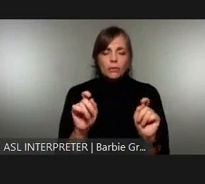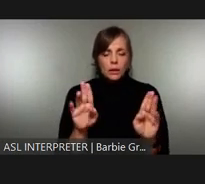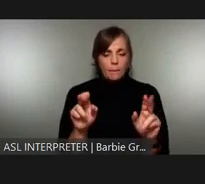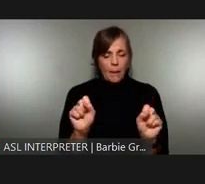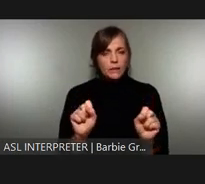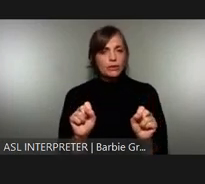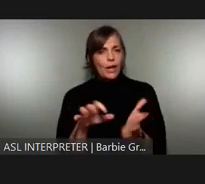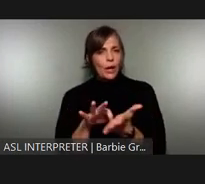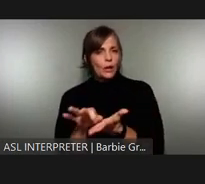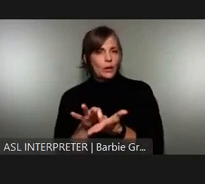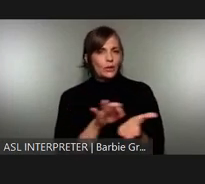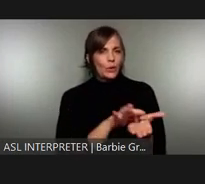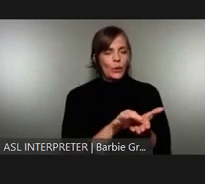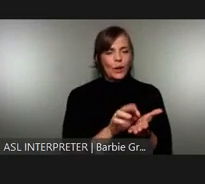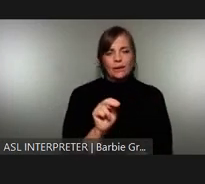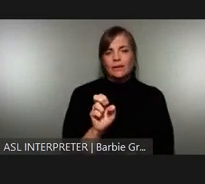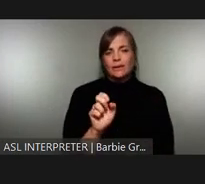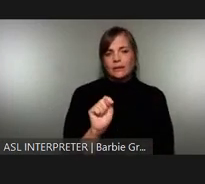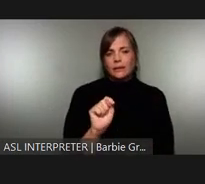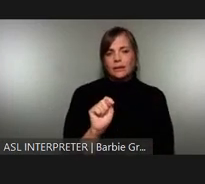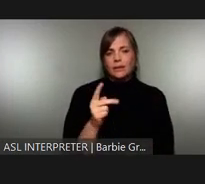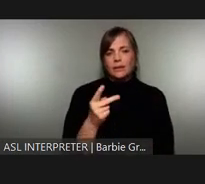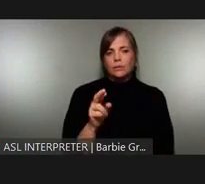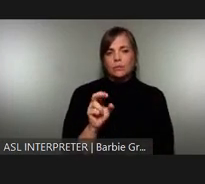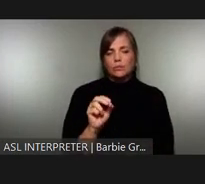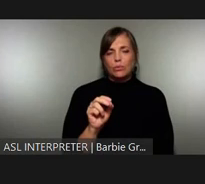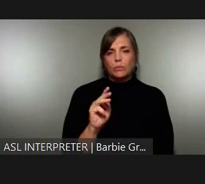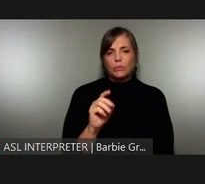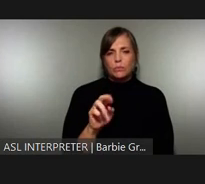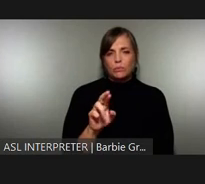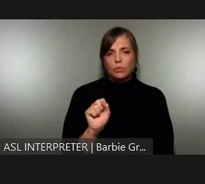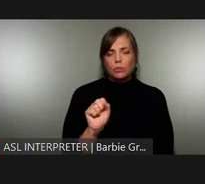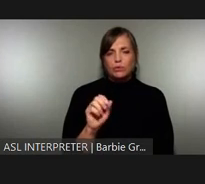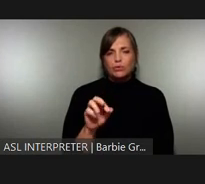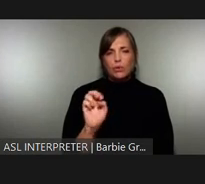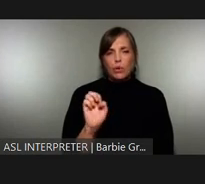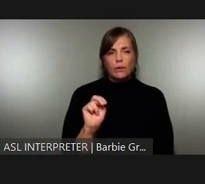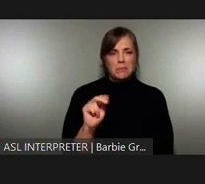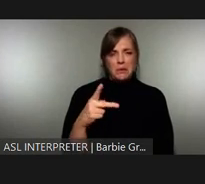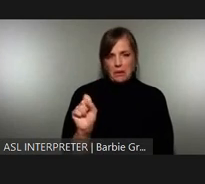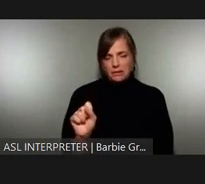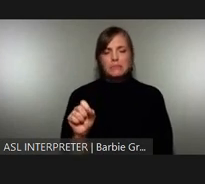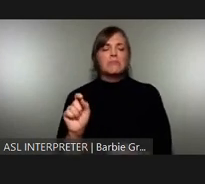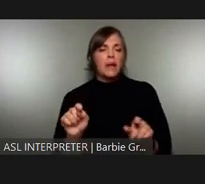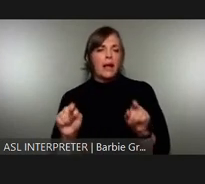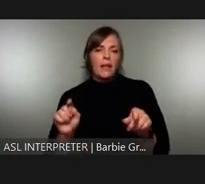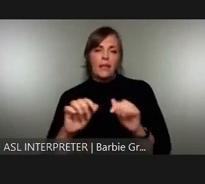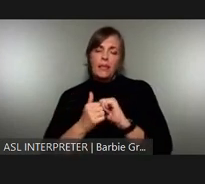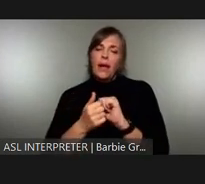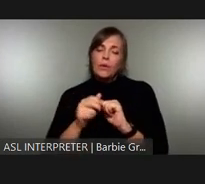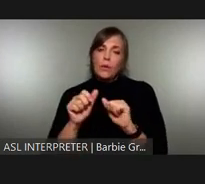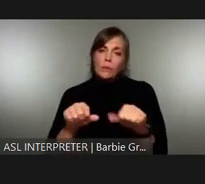Net Promoter Score was, and I'm going to share with you in a second, it's actually higher than the industry average. They're bringing value and able